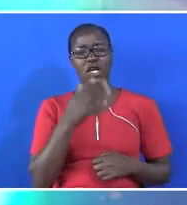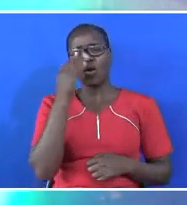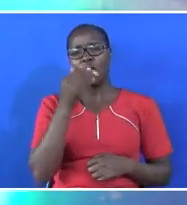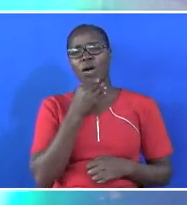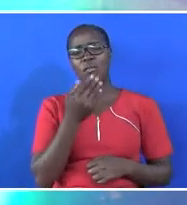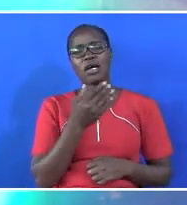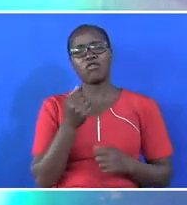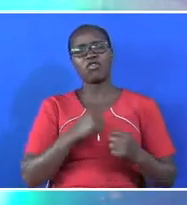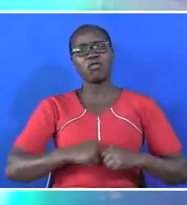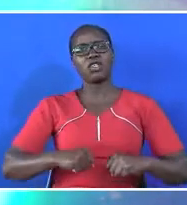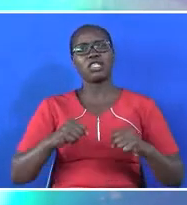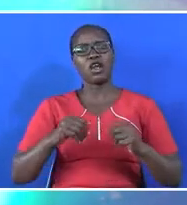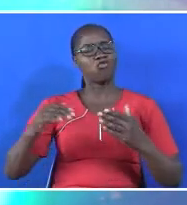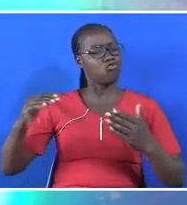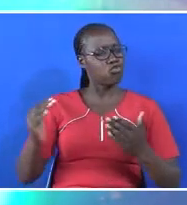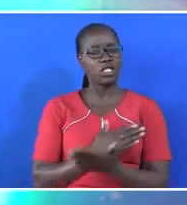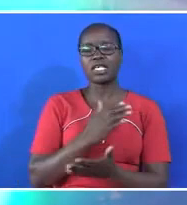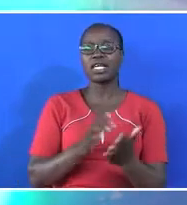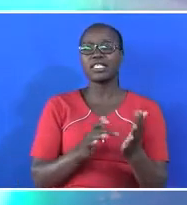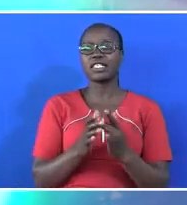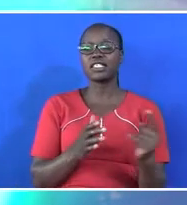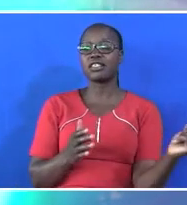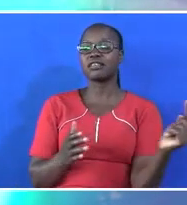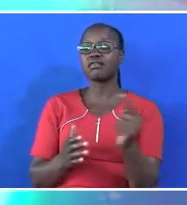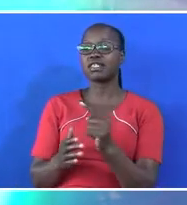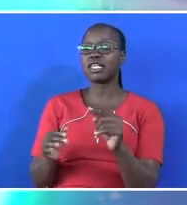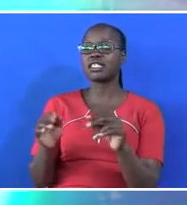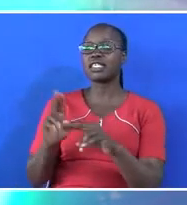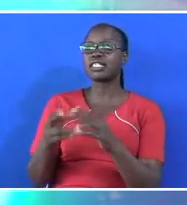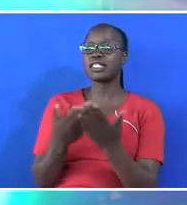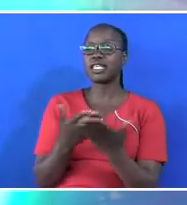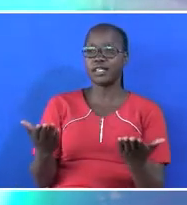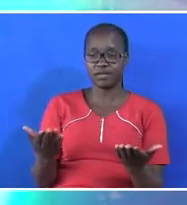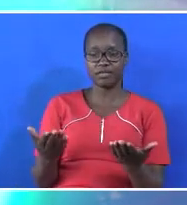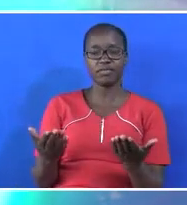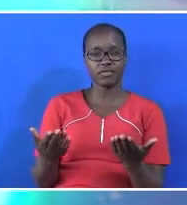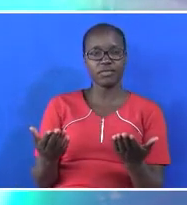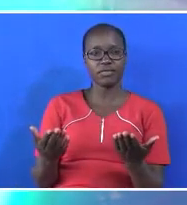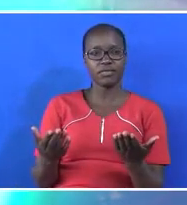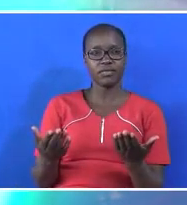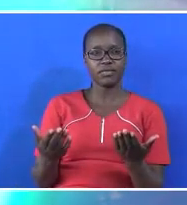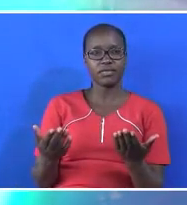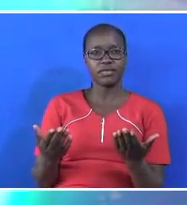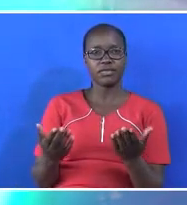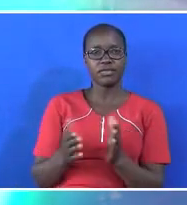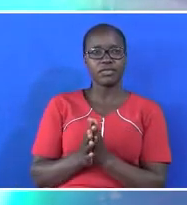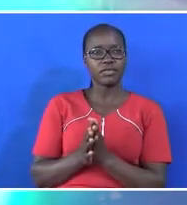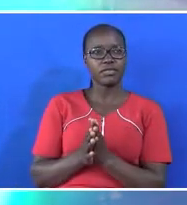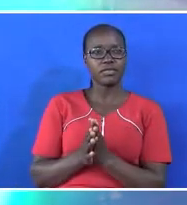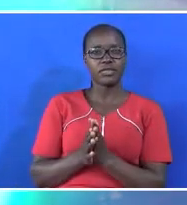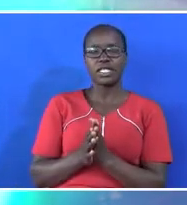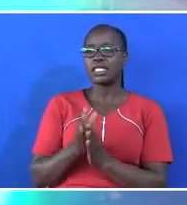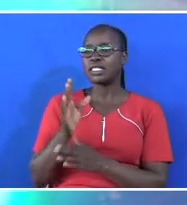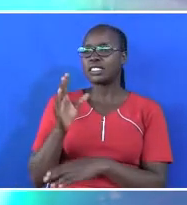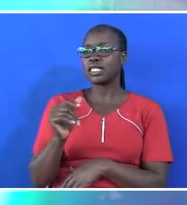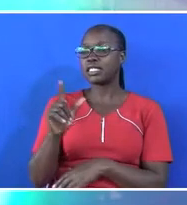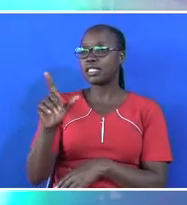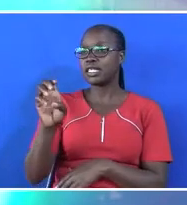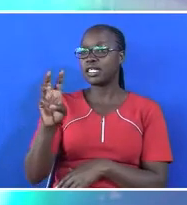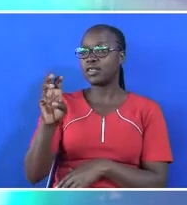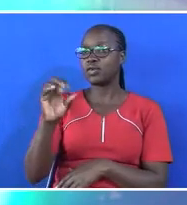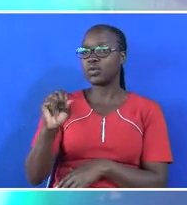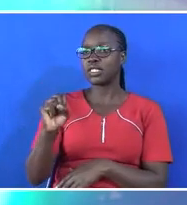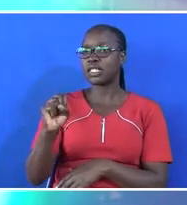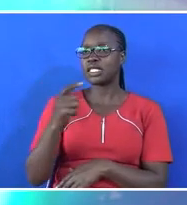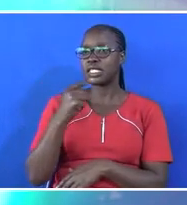from the throne of your heart and let Jesus sit there. Am I speaking to someone? C.S. Lewis says that human history